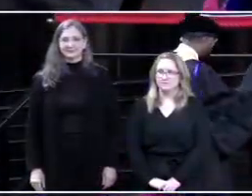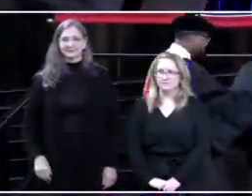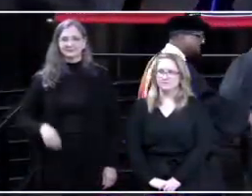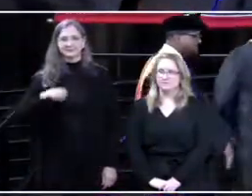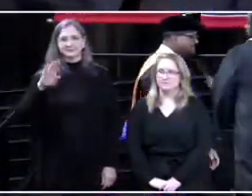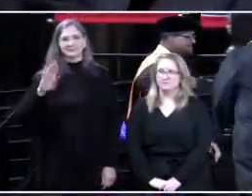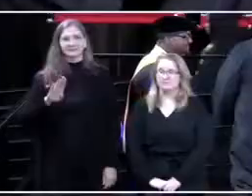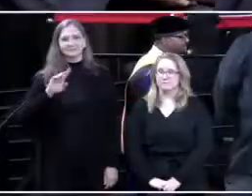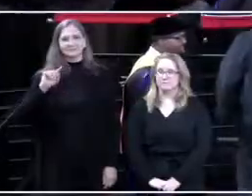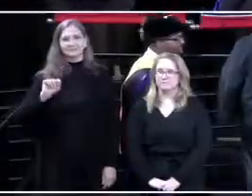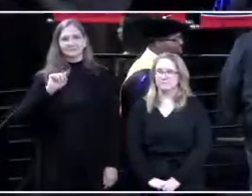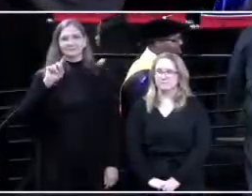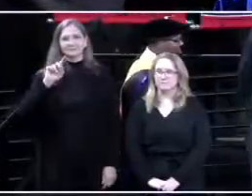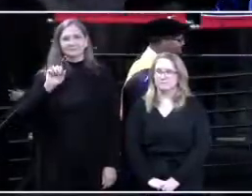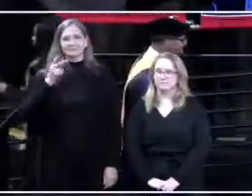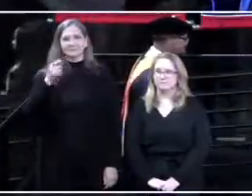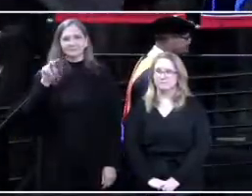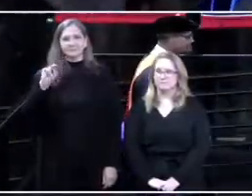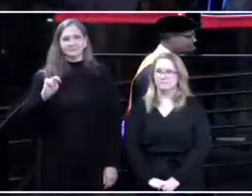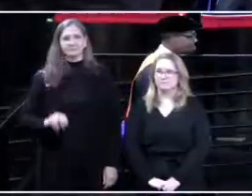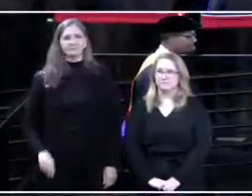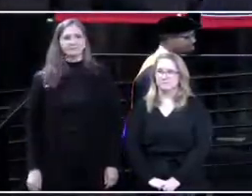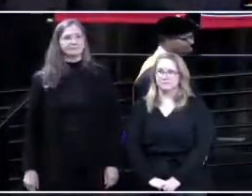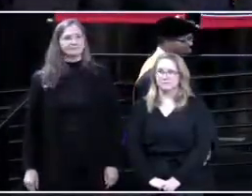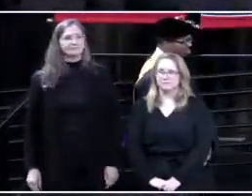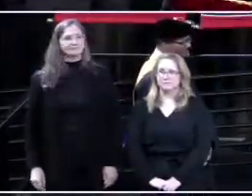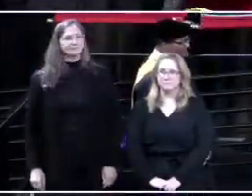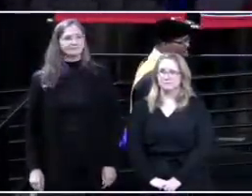Bryson Thomas Carthen.